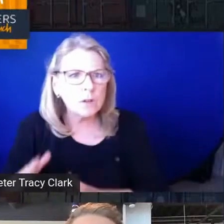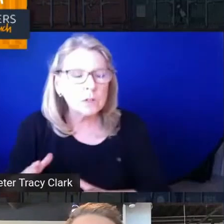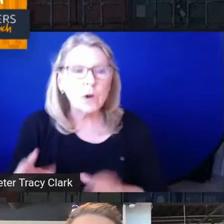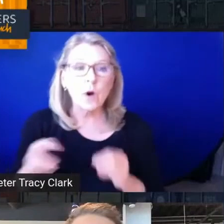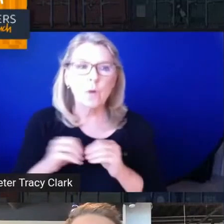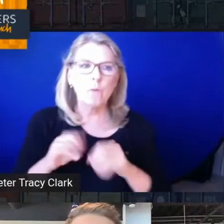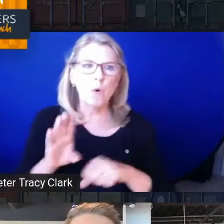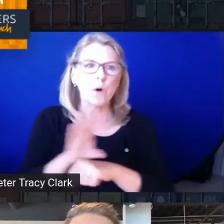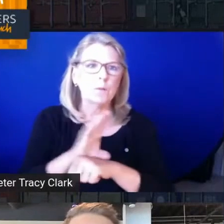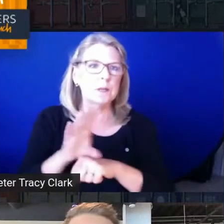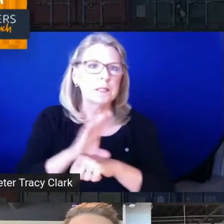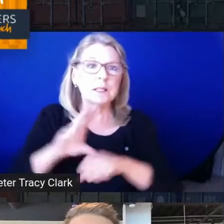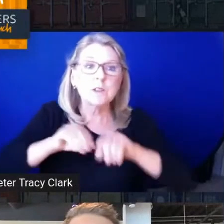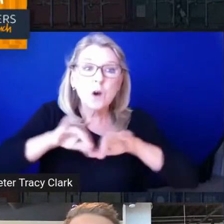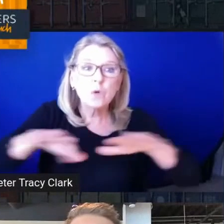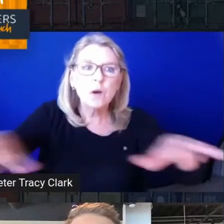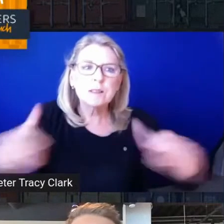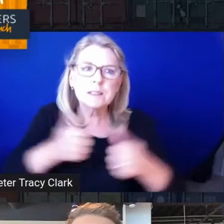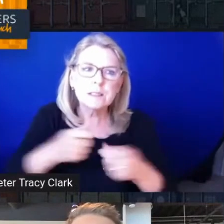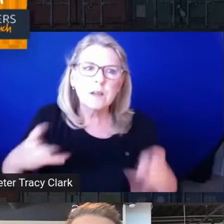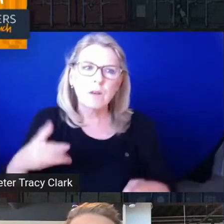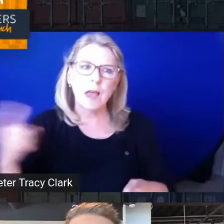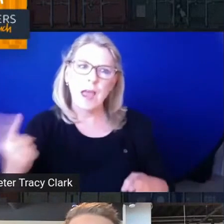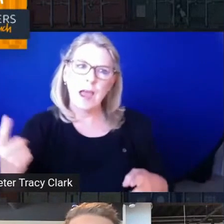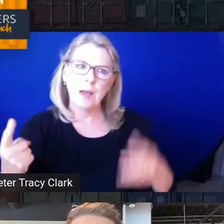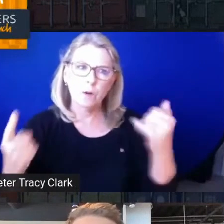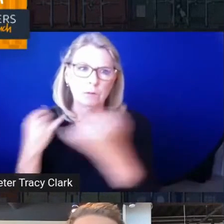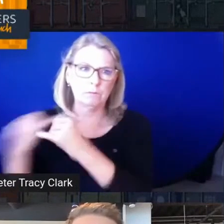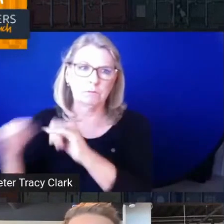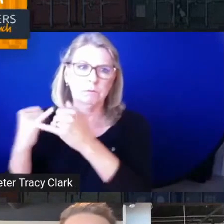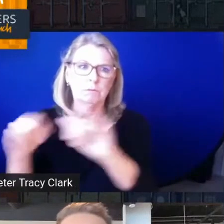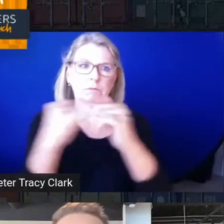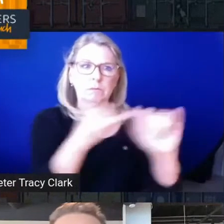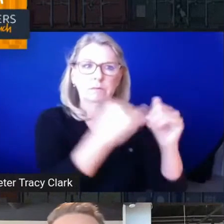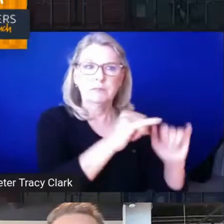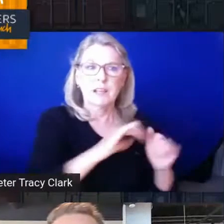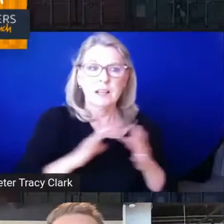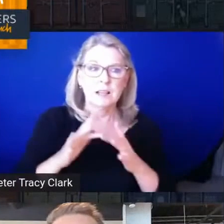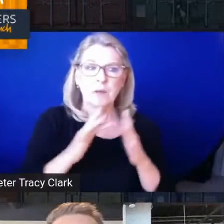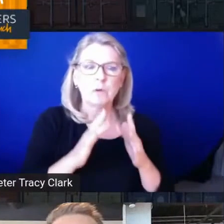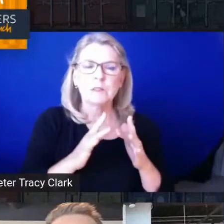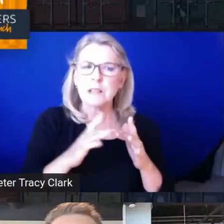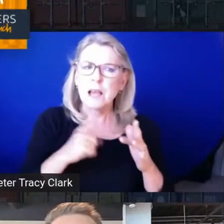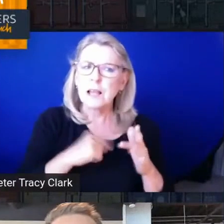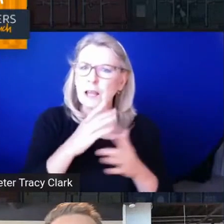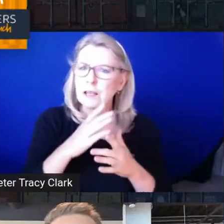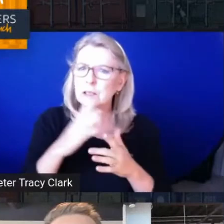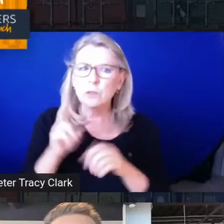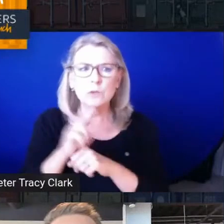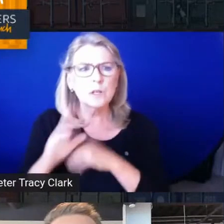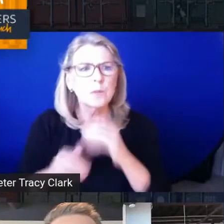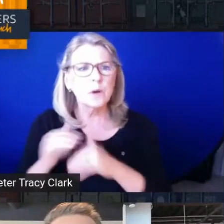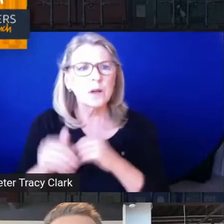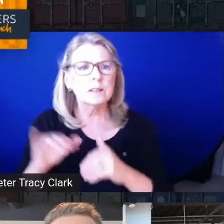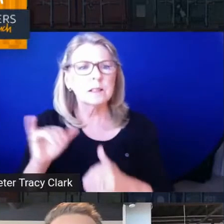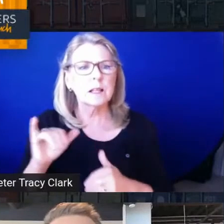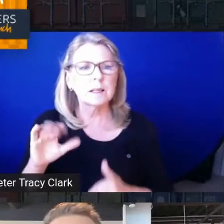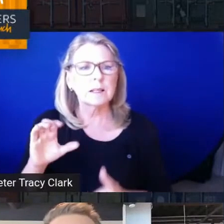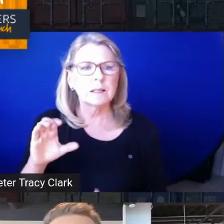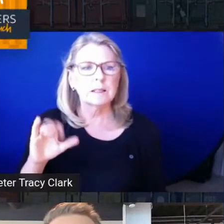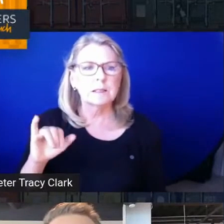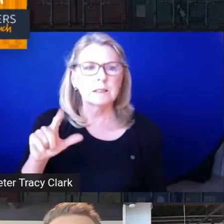heterogeneous networks. And the ability with something like Cilium, huge fan, right, is to be able to provide kind of